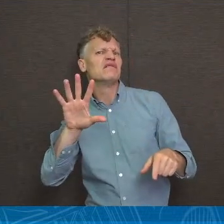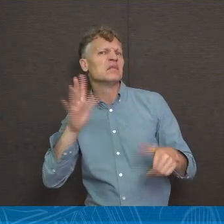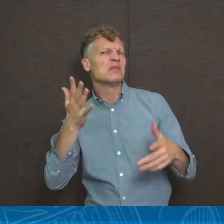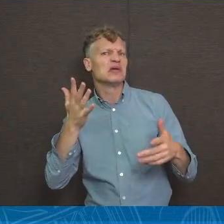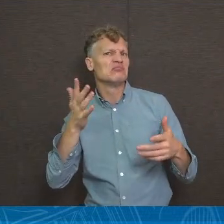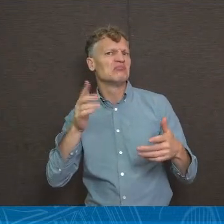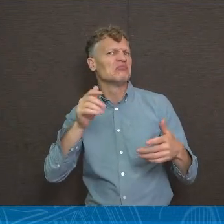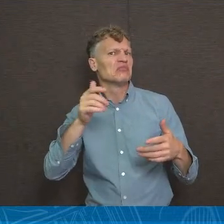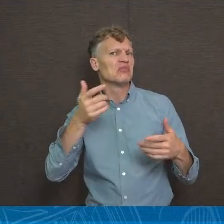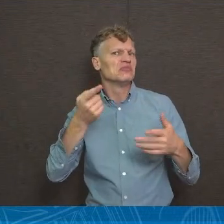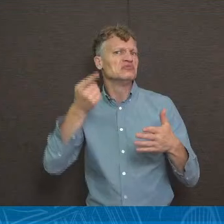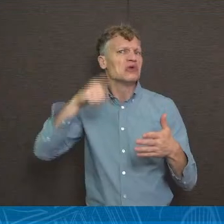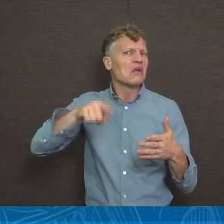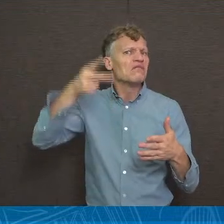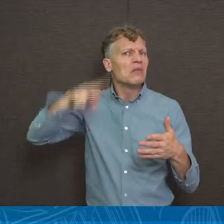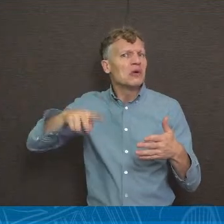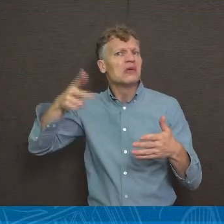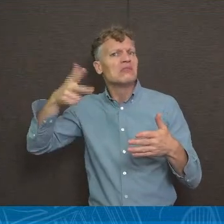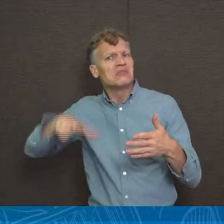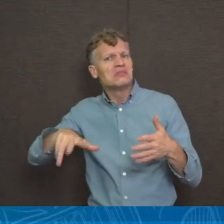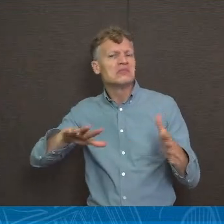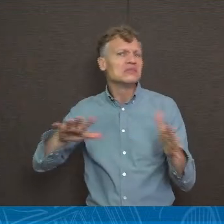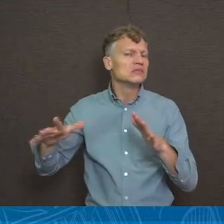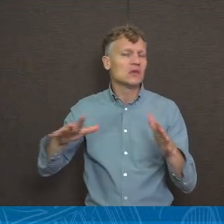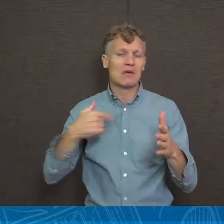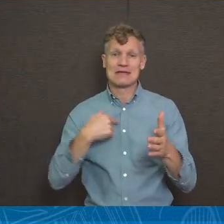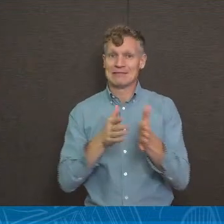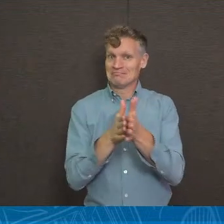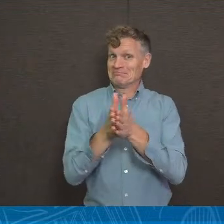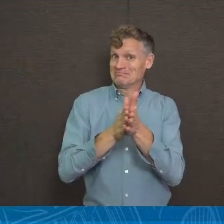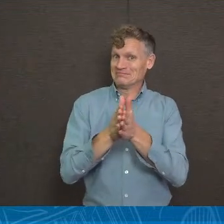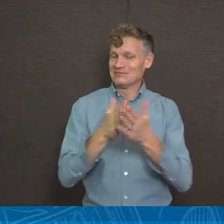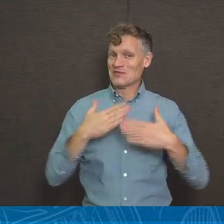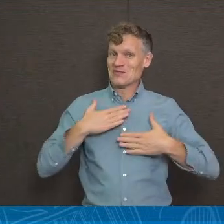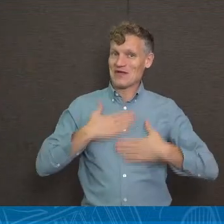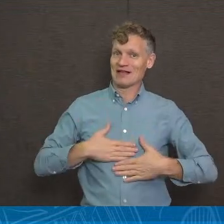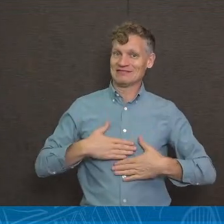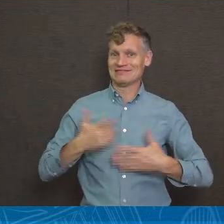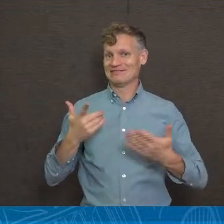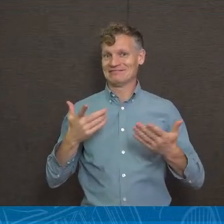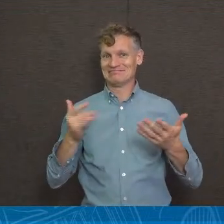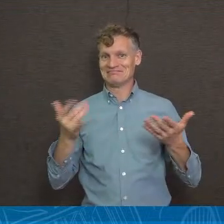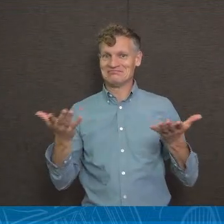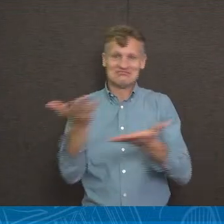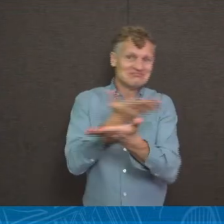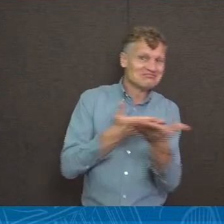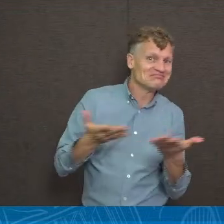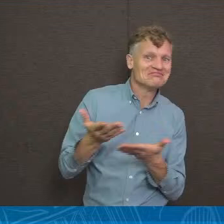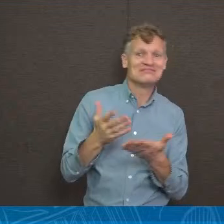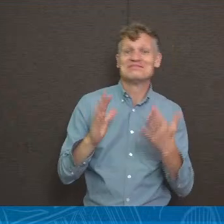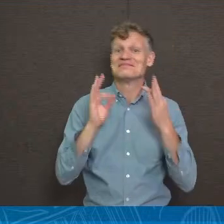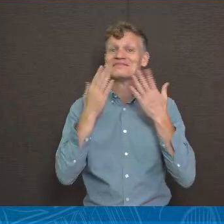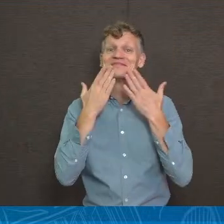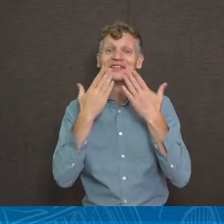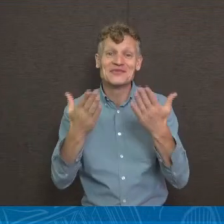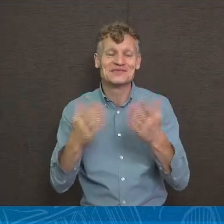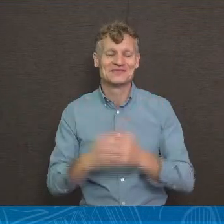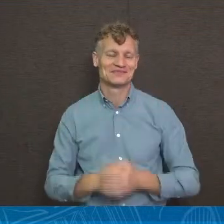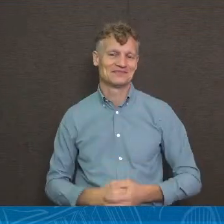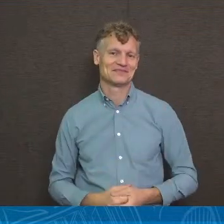And so I really look forward to our conversation this afternoon. Thank you. Great.